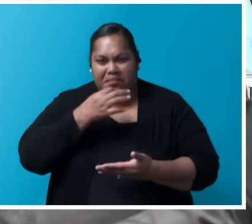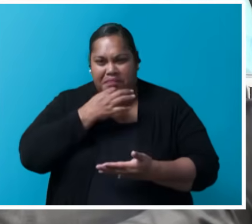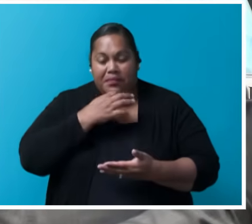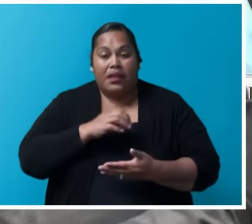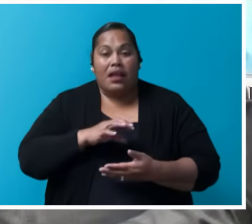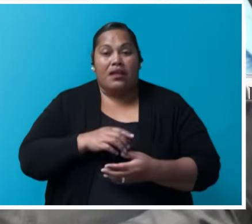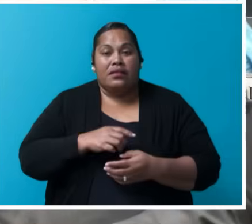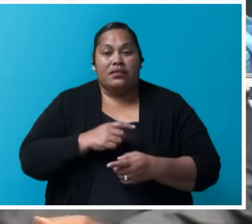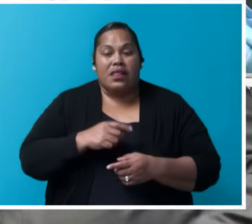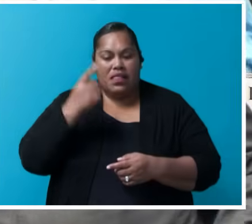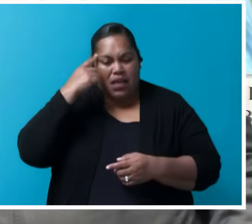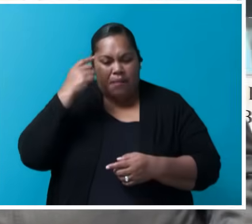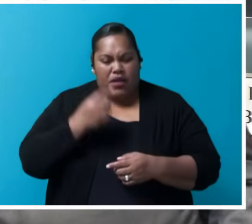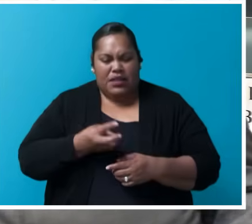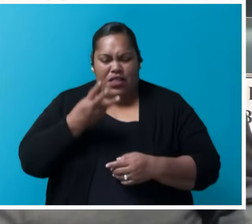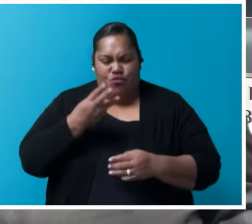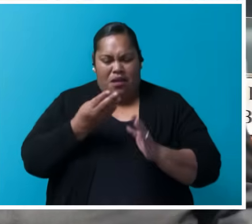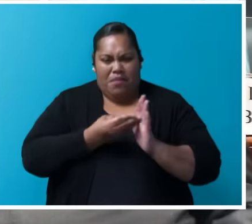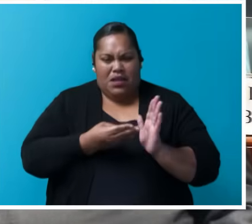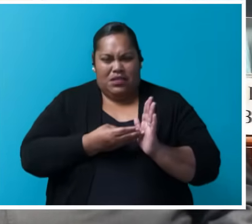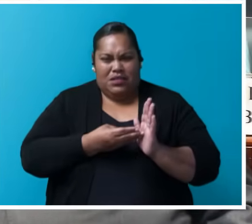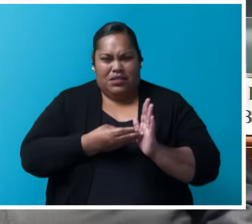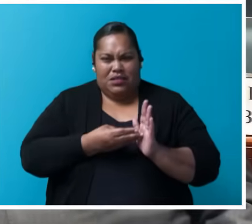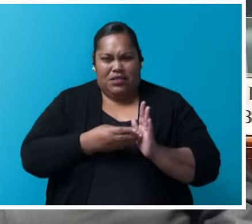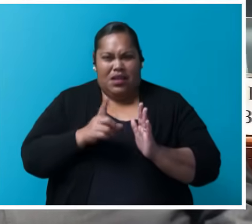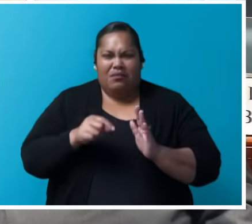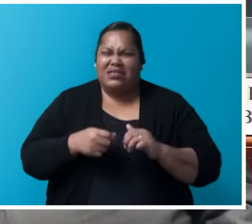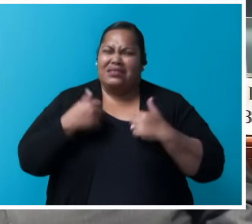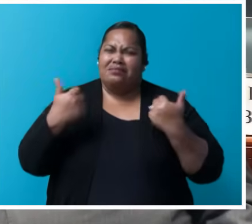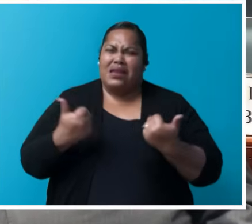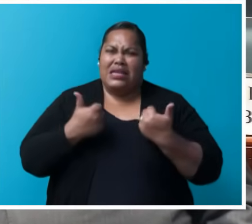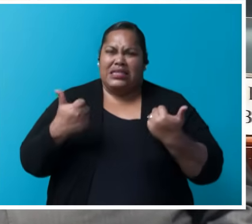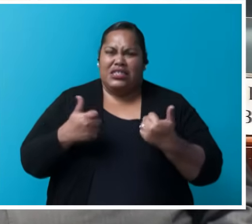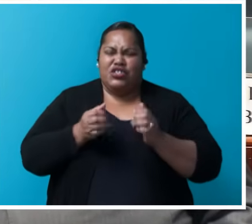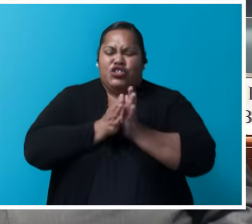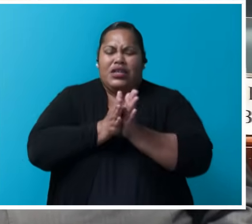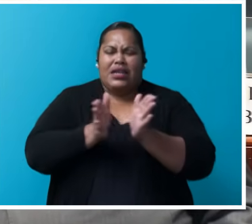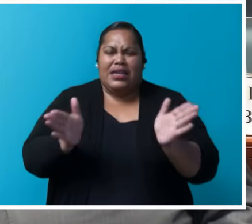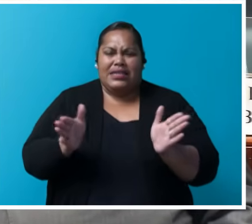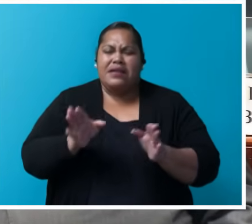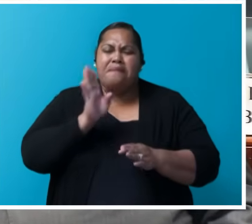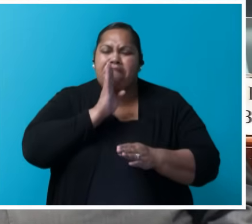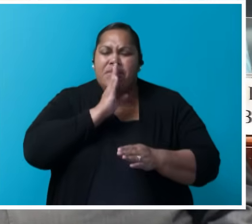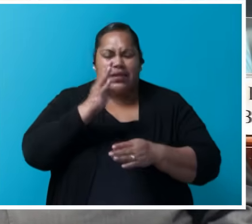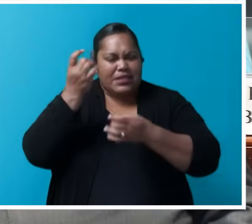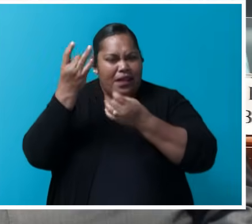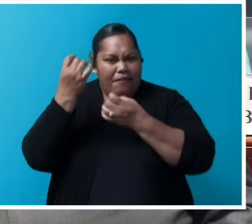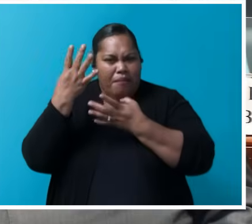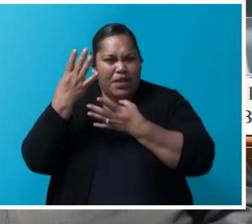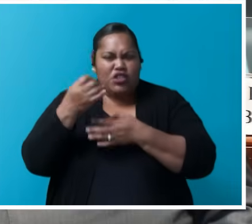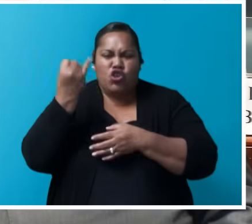behind the three budgets to set the scene, because there is a lot of generalization, misinformation,